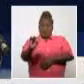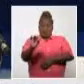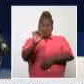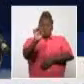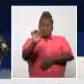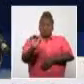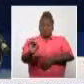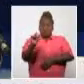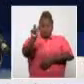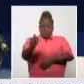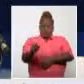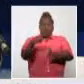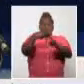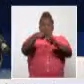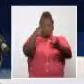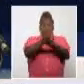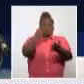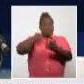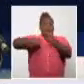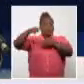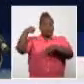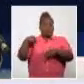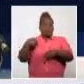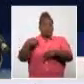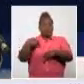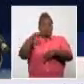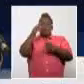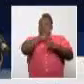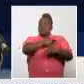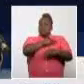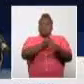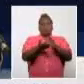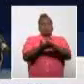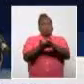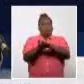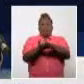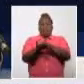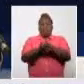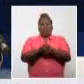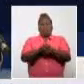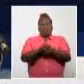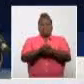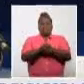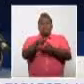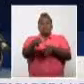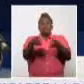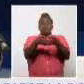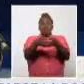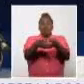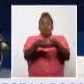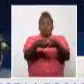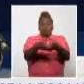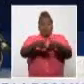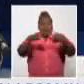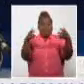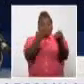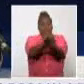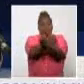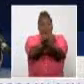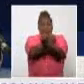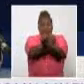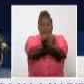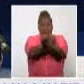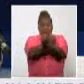To date, of all the confirmed cases in the country, 810 have been asymptomatic at the